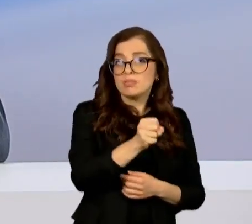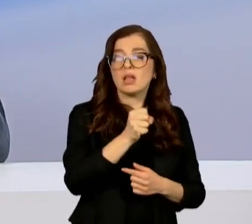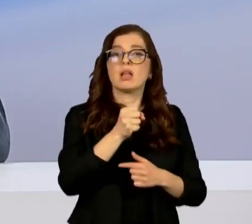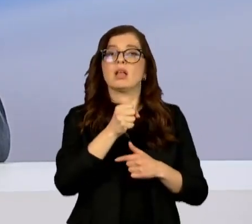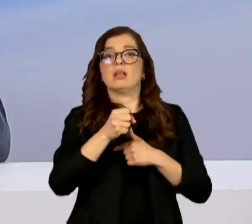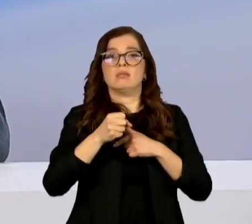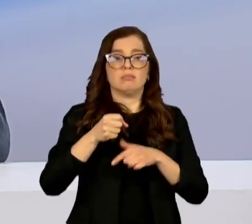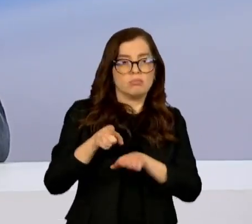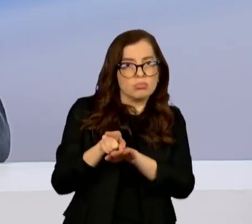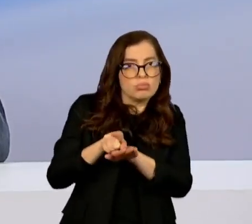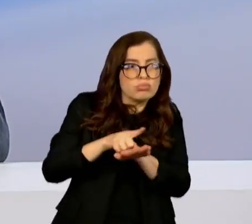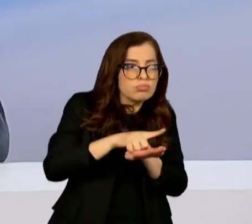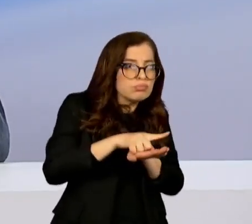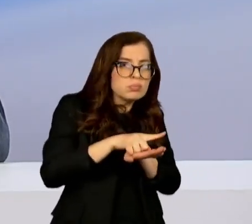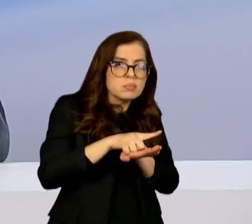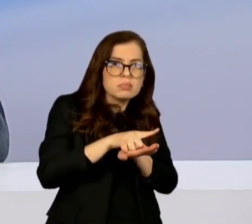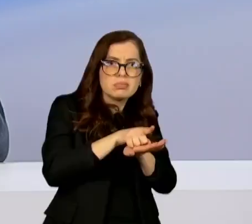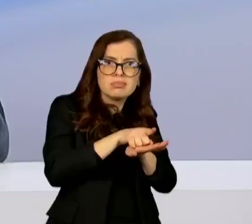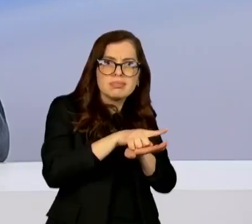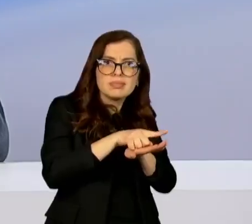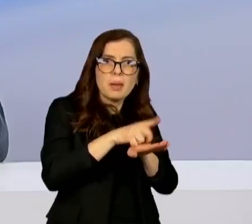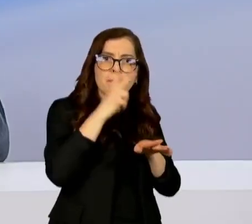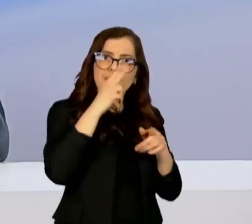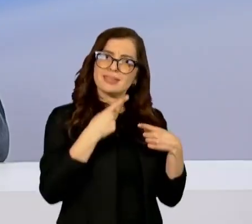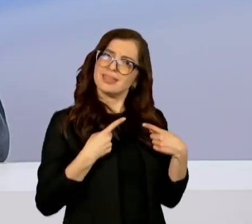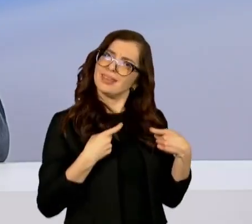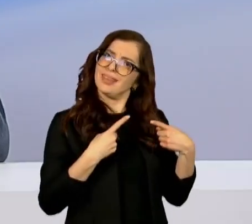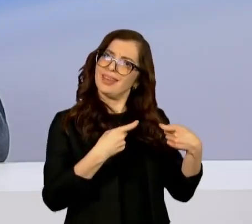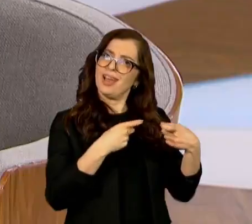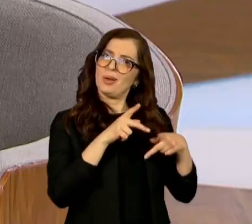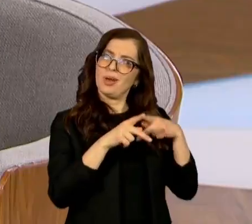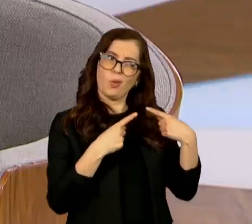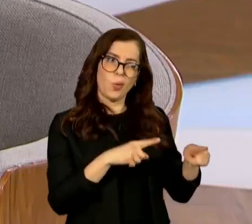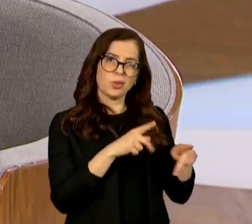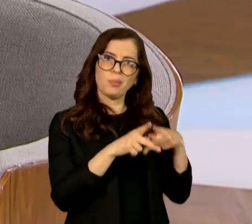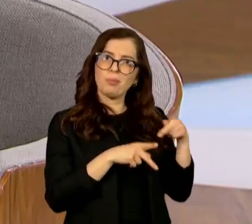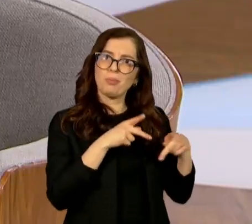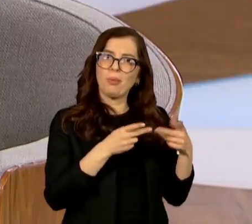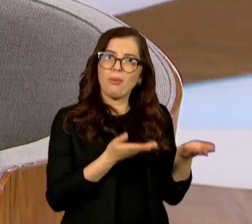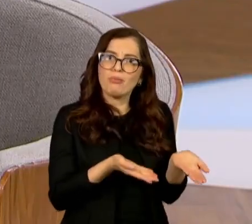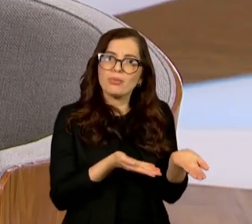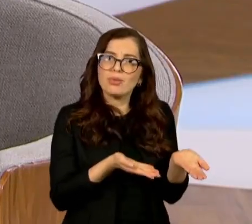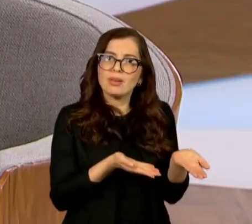O governo Trump, nesse sentido, cruzou uma linha vermelha?